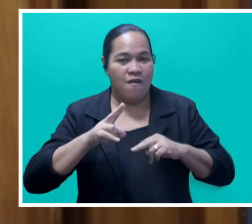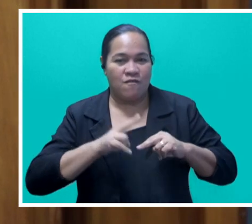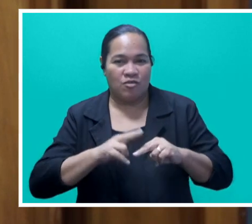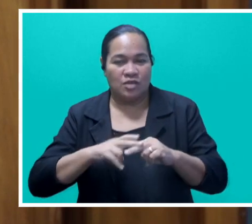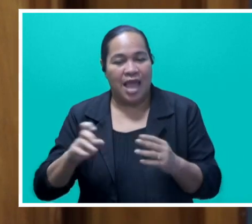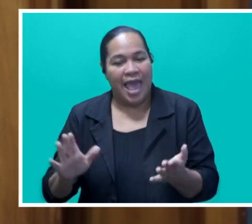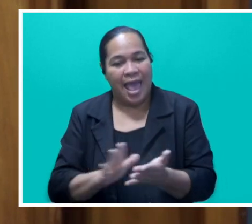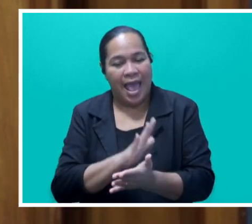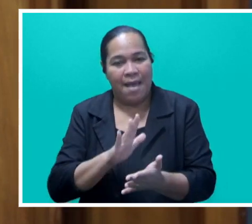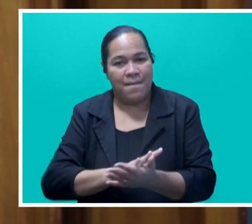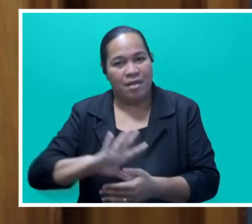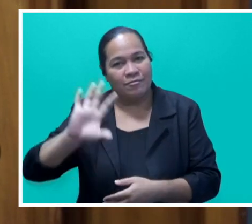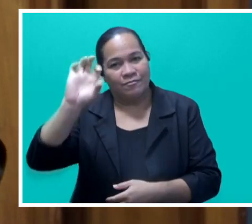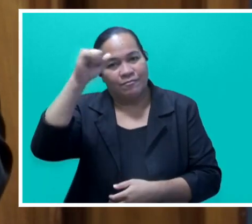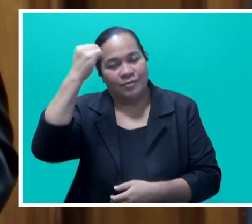and happy nation.